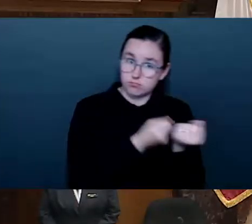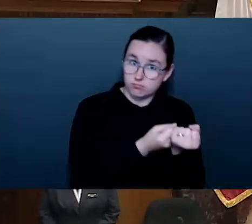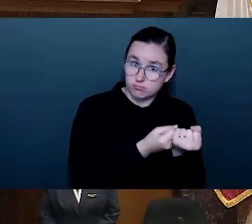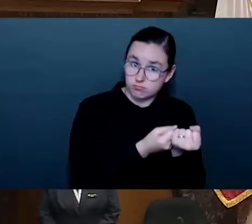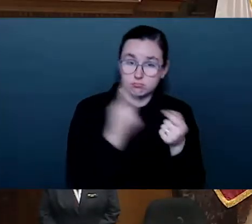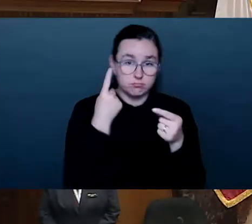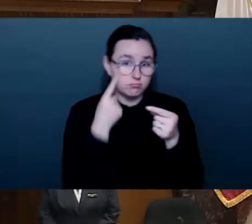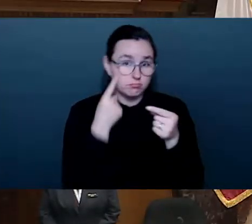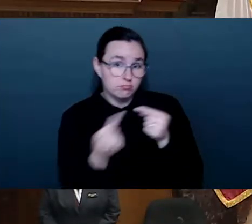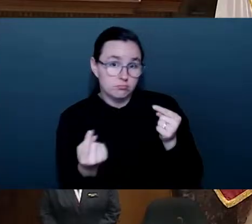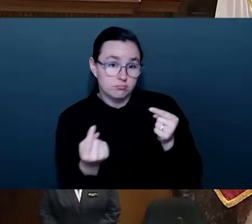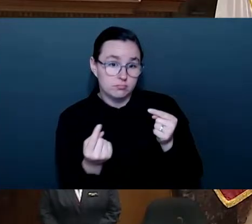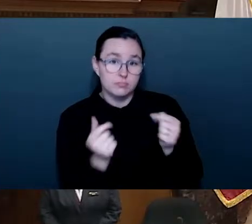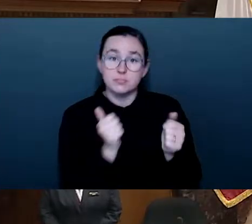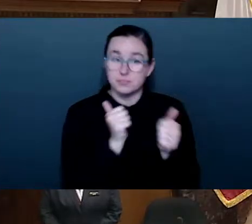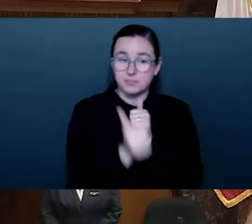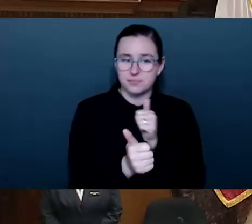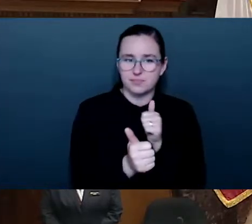carried.